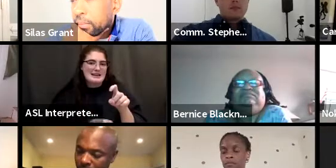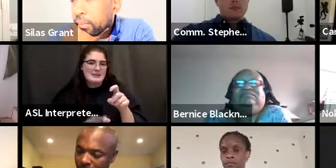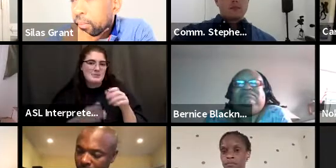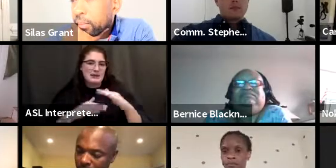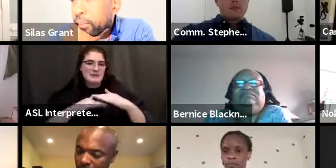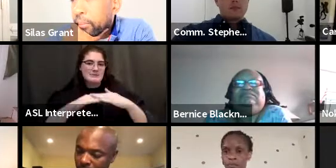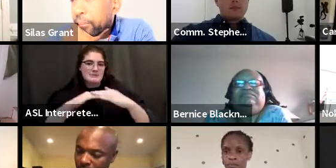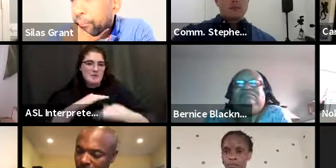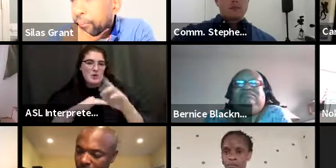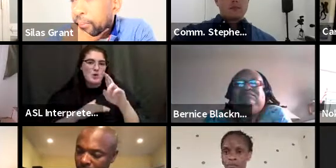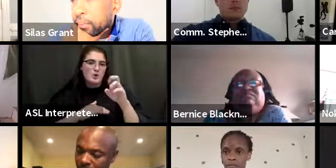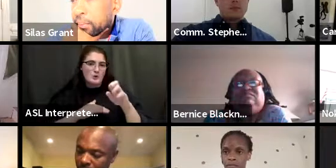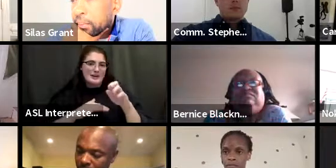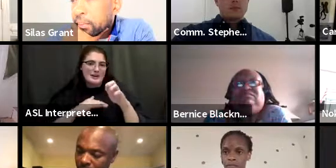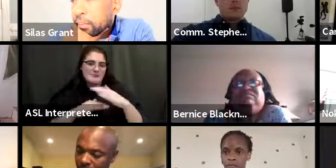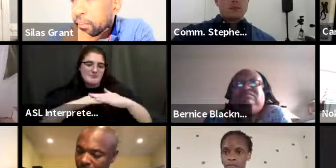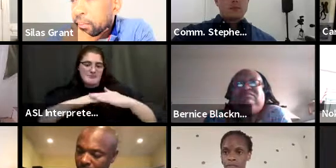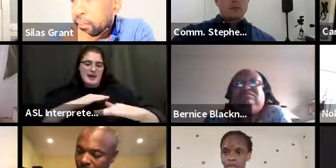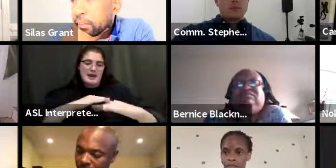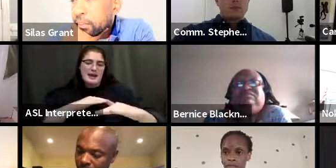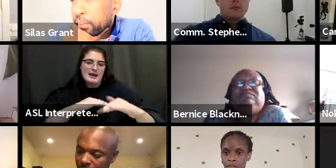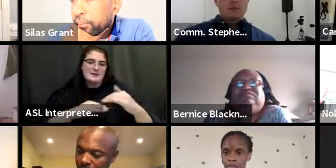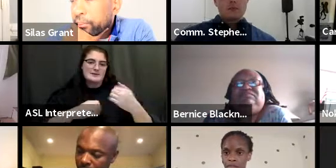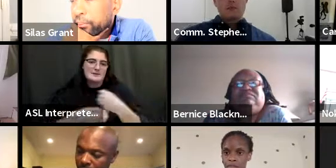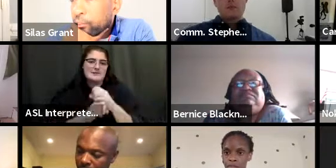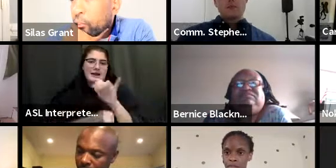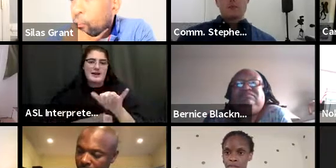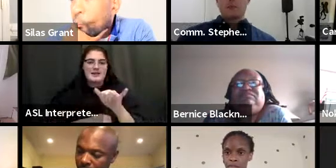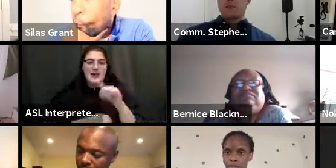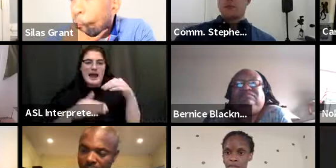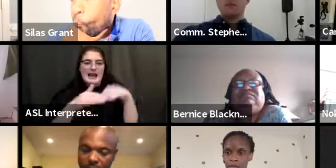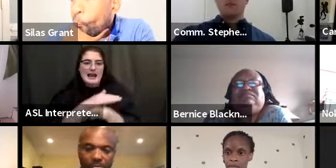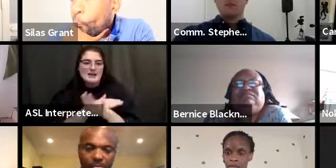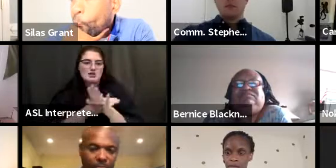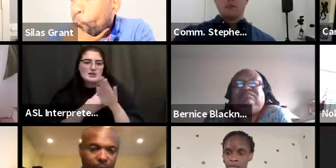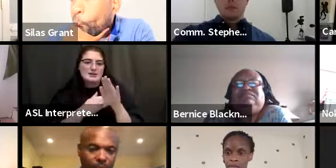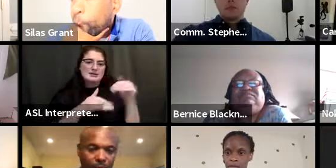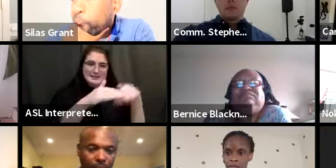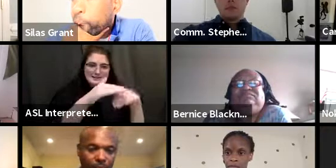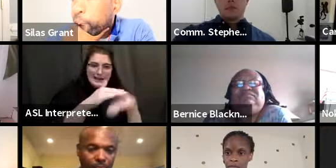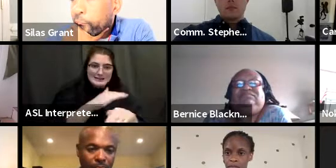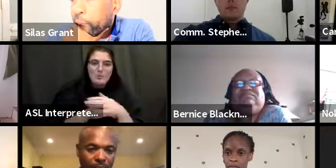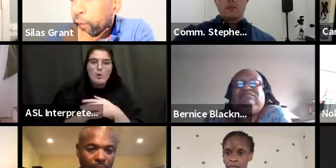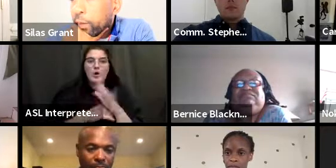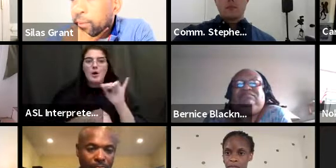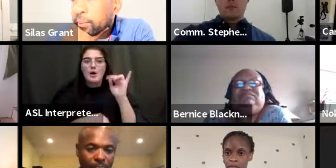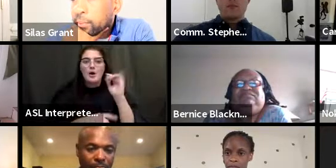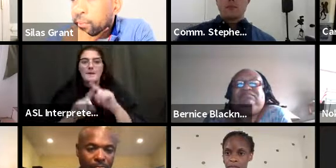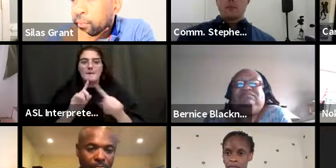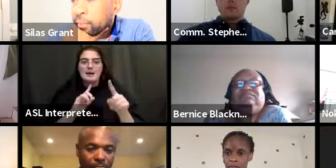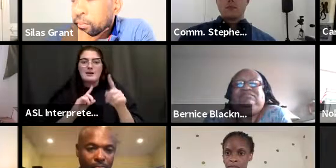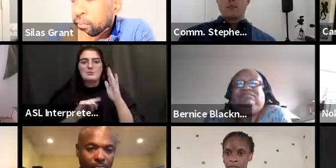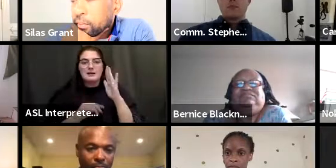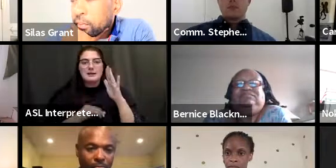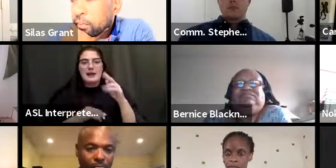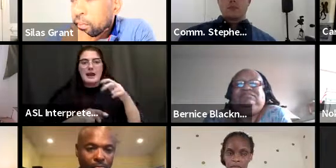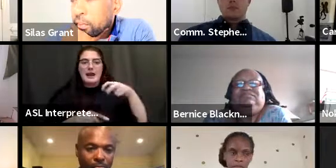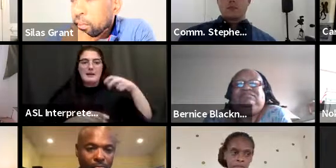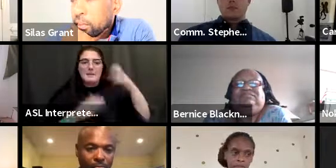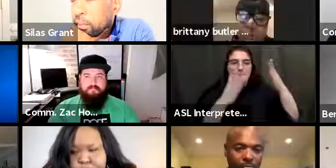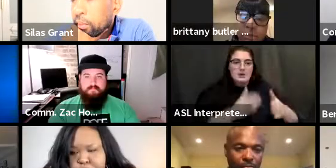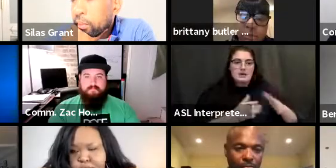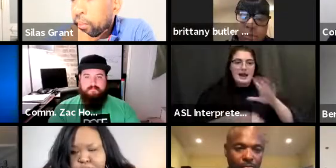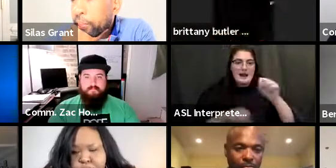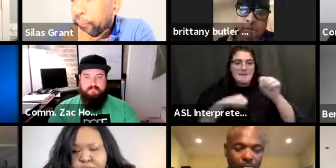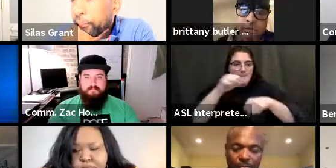repaved in order to make that entrance, accessible. But it would just be a pedestrian and bike only. Tell me